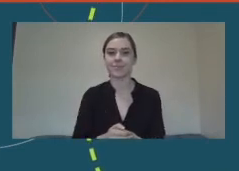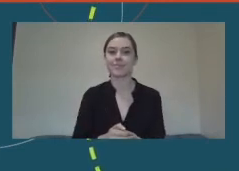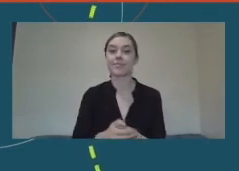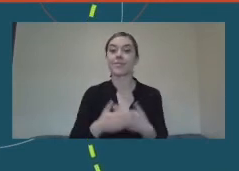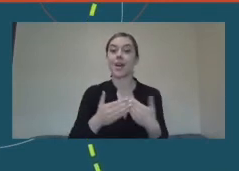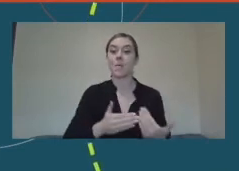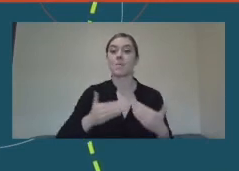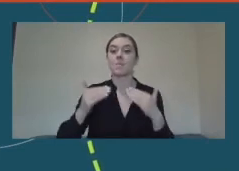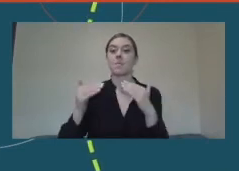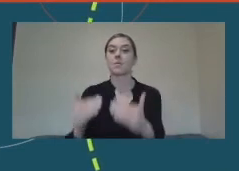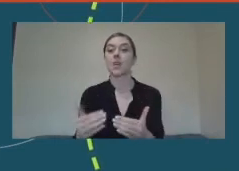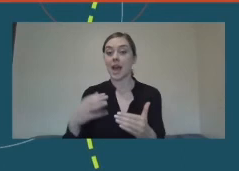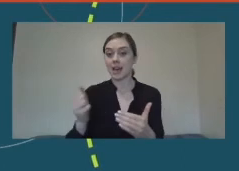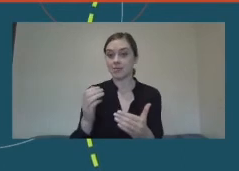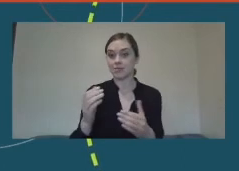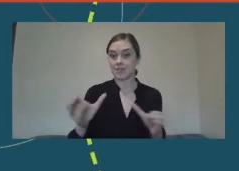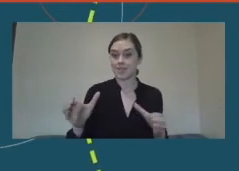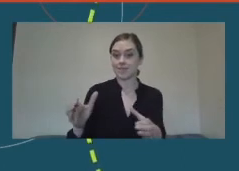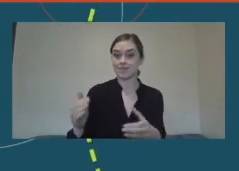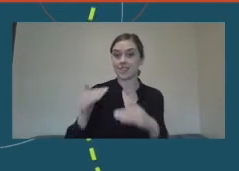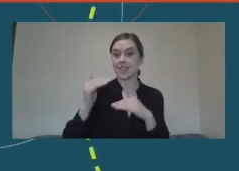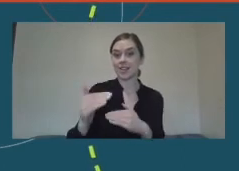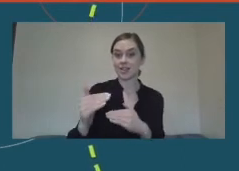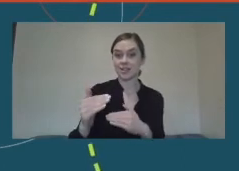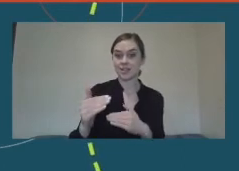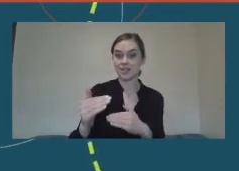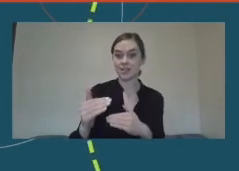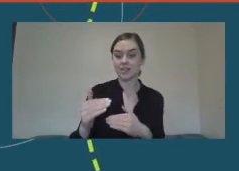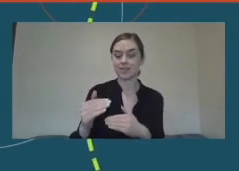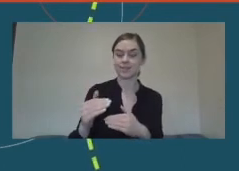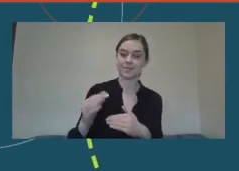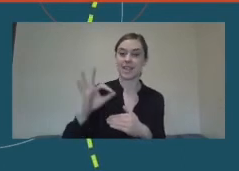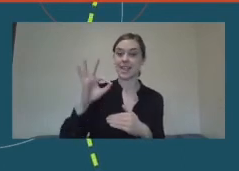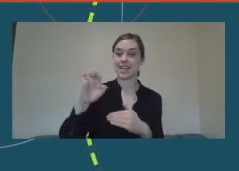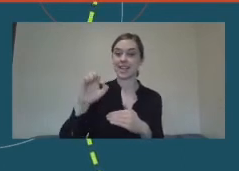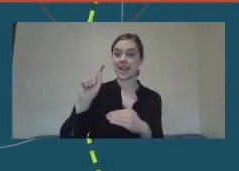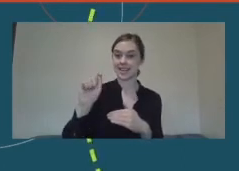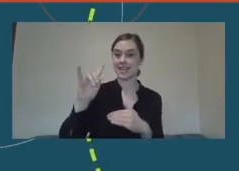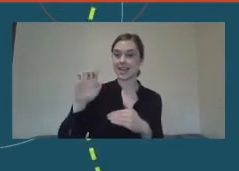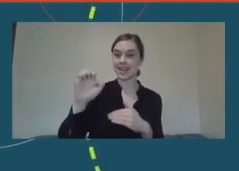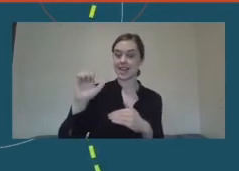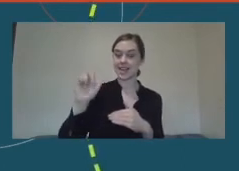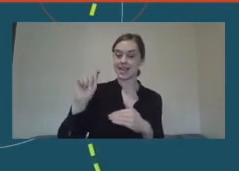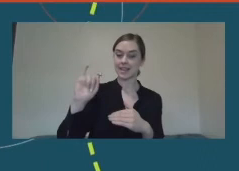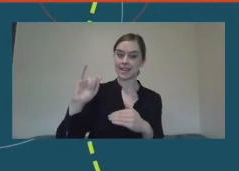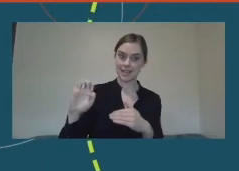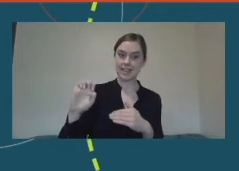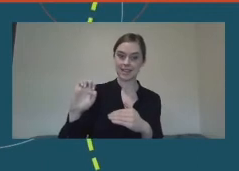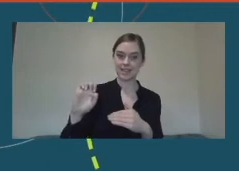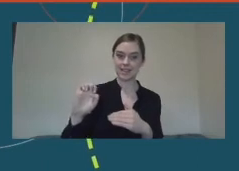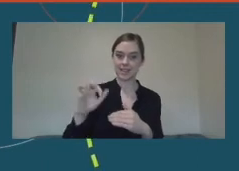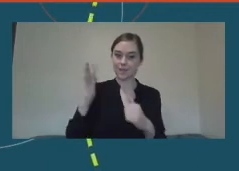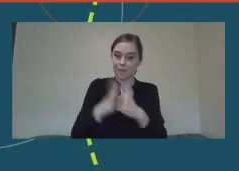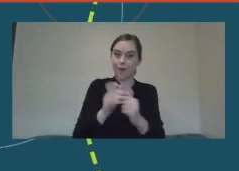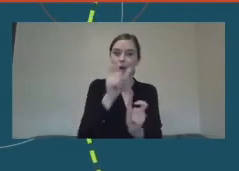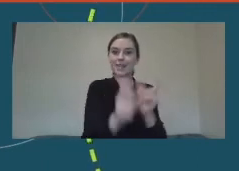There's also a section which we refer to as the Get Healthy platform. There's a participant portal, so participants can